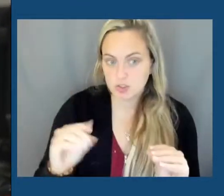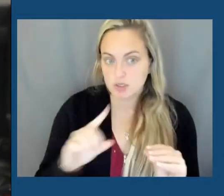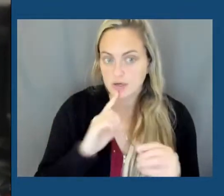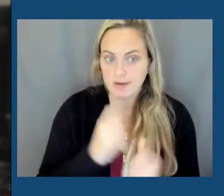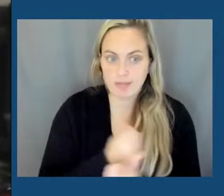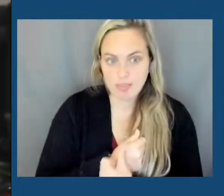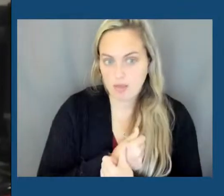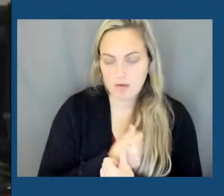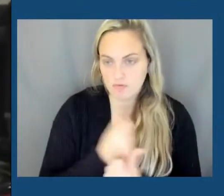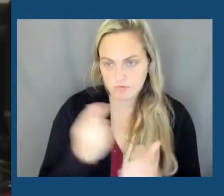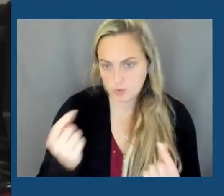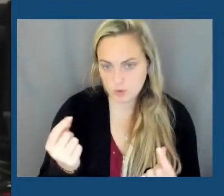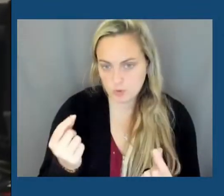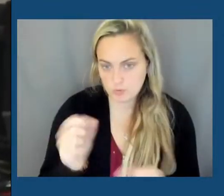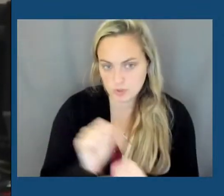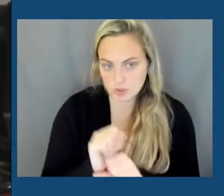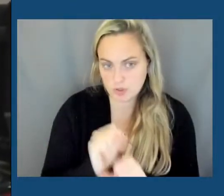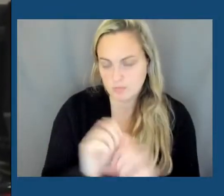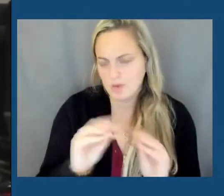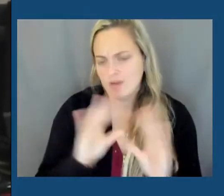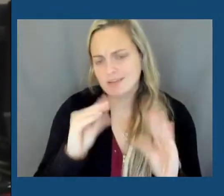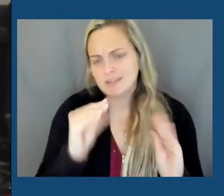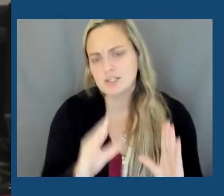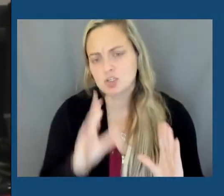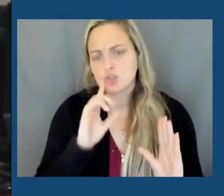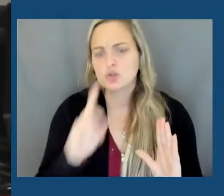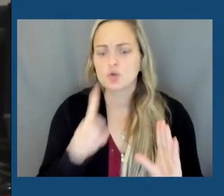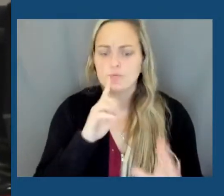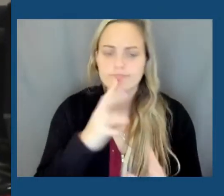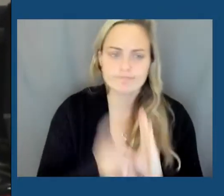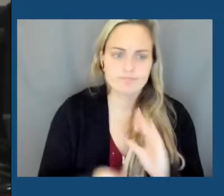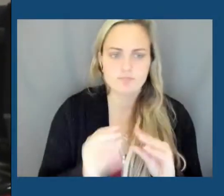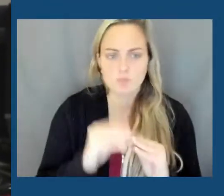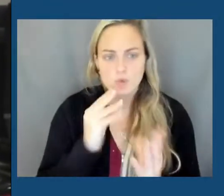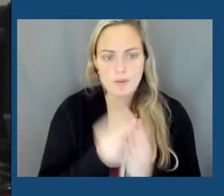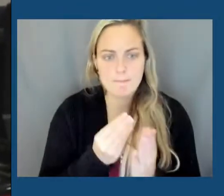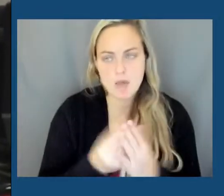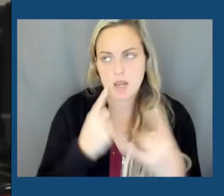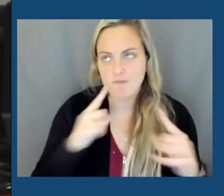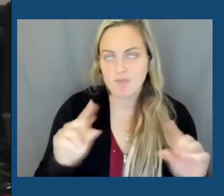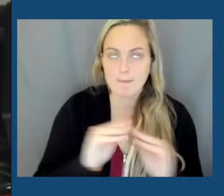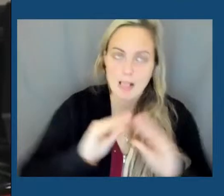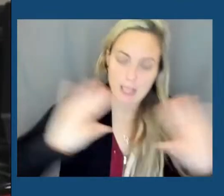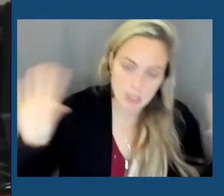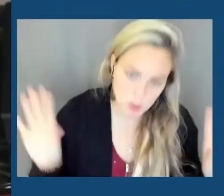what I do, genuinely. Obviously, as a teacher, you get into it for the money and fame, clearly. But